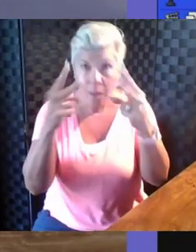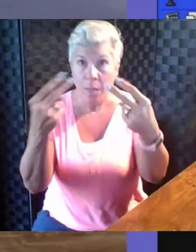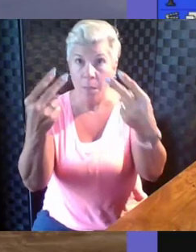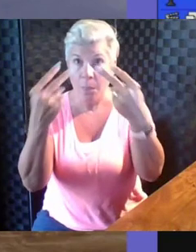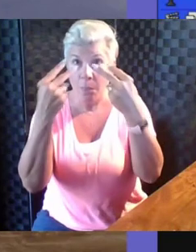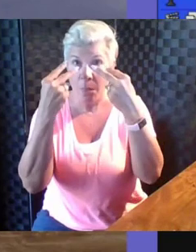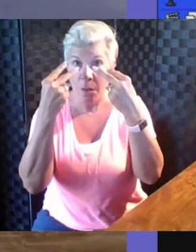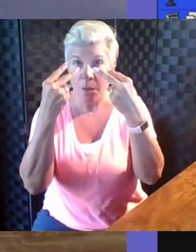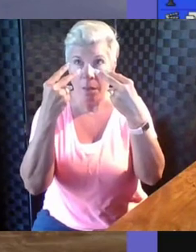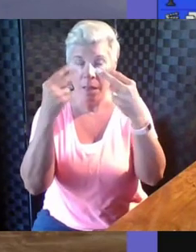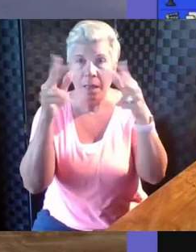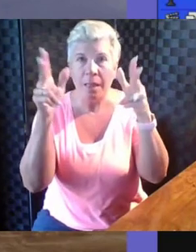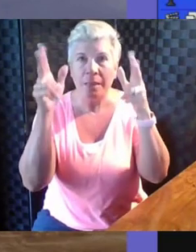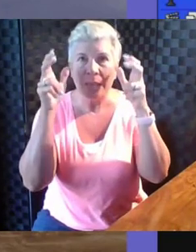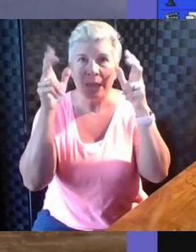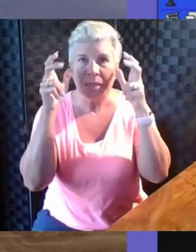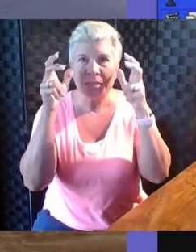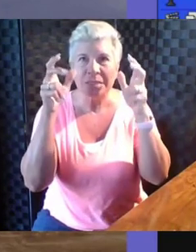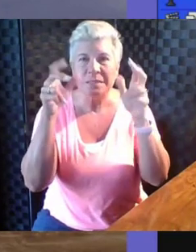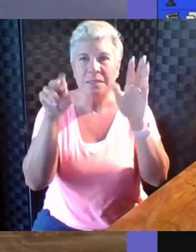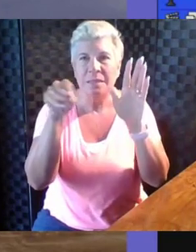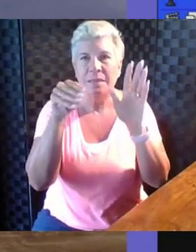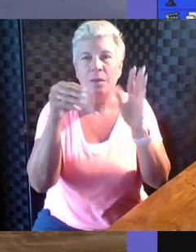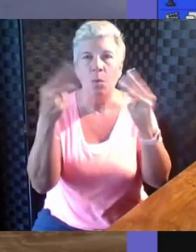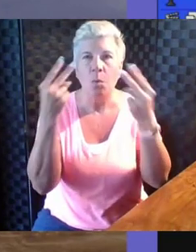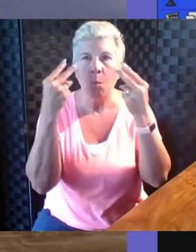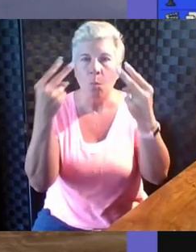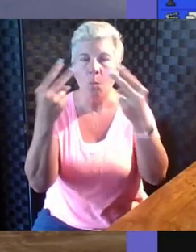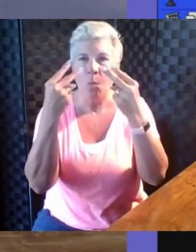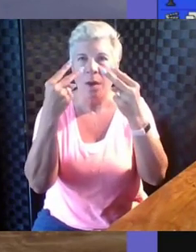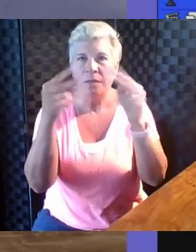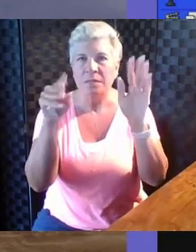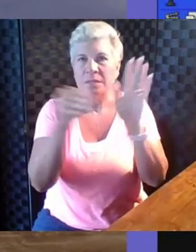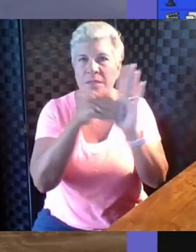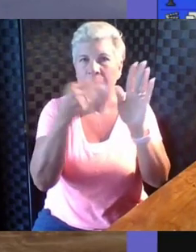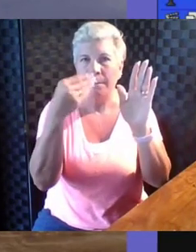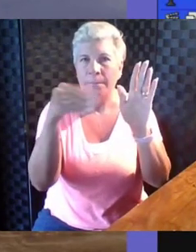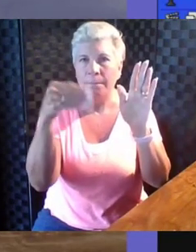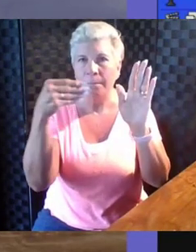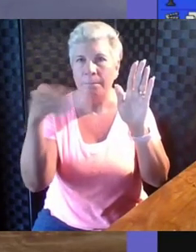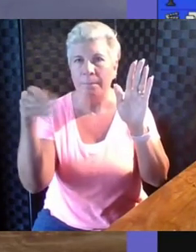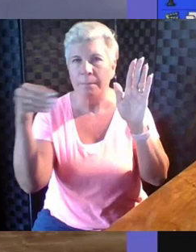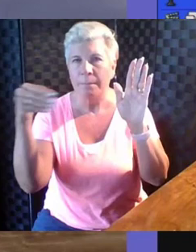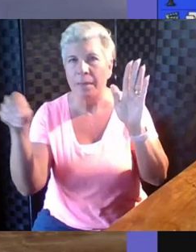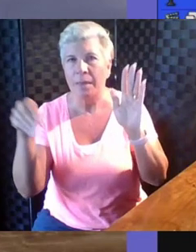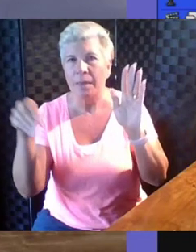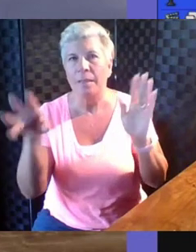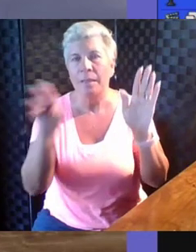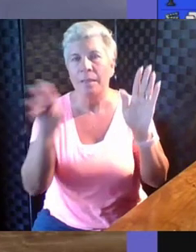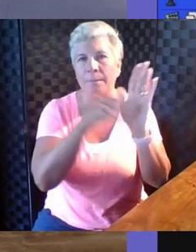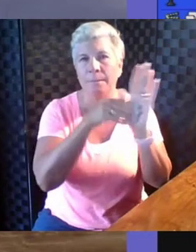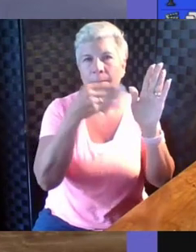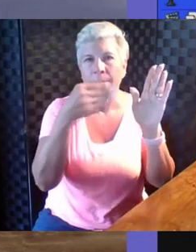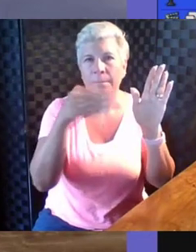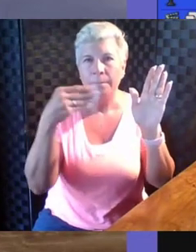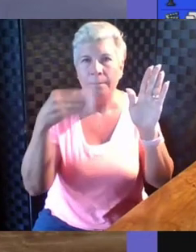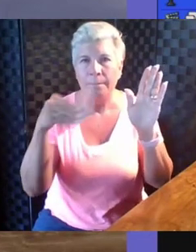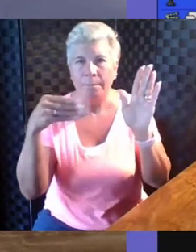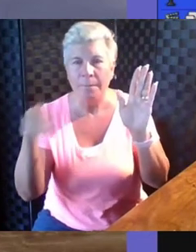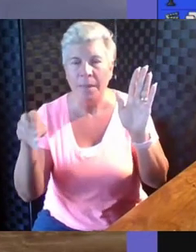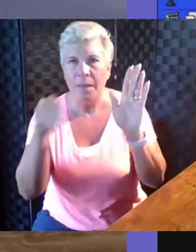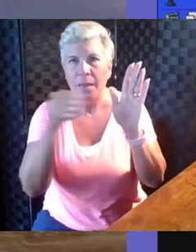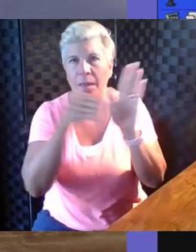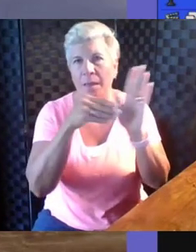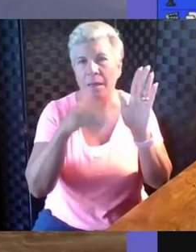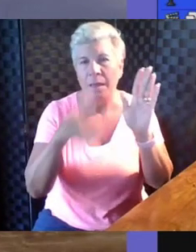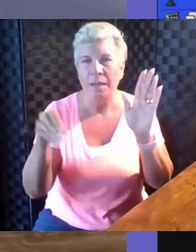Listen to the sound the bell makes until you can't hear it anymore. When the sound